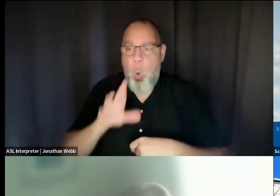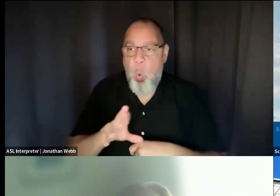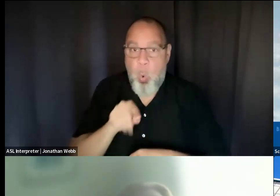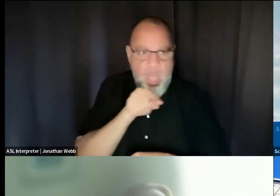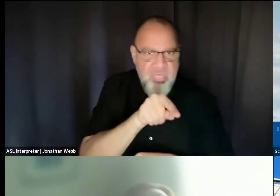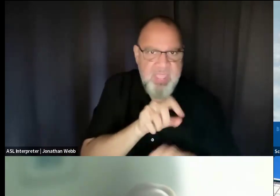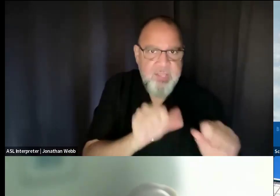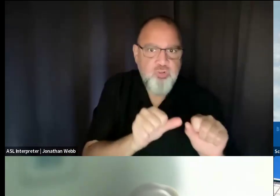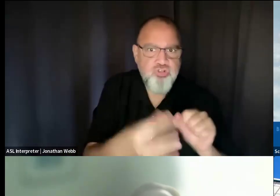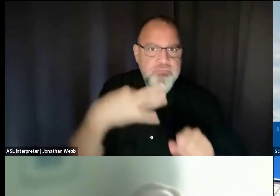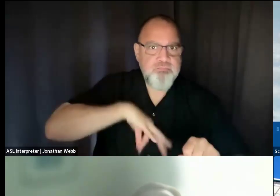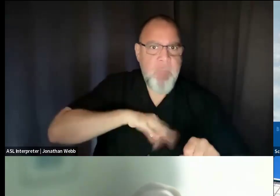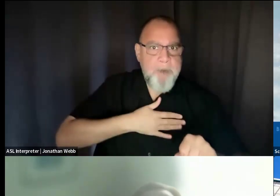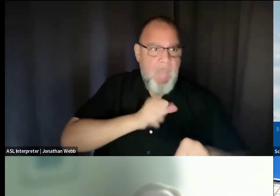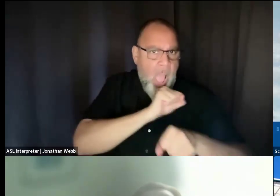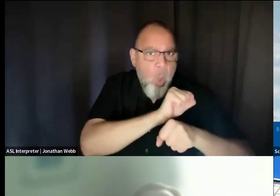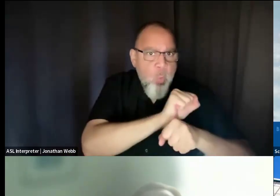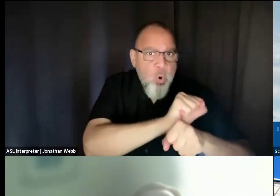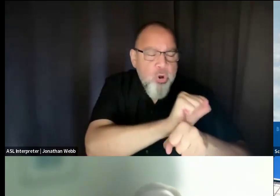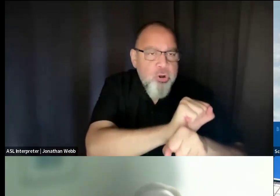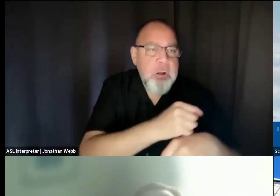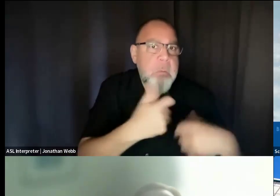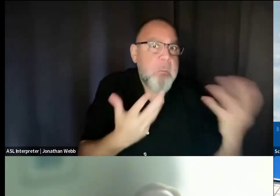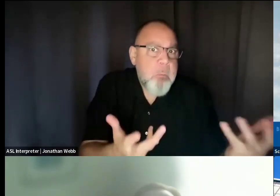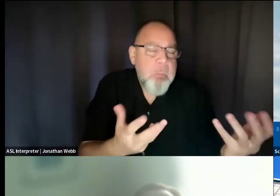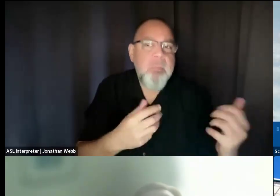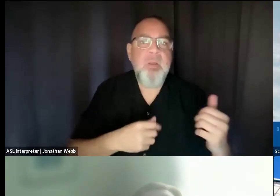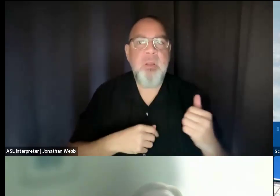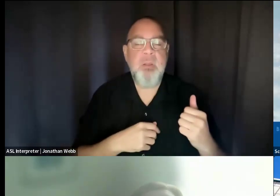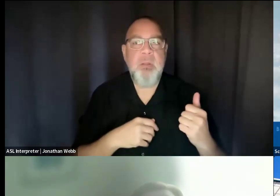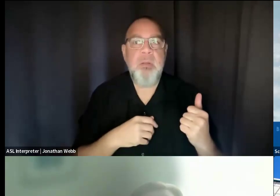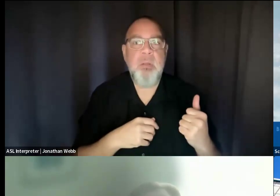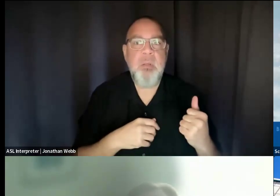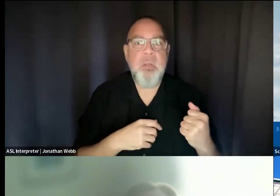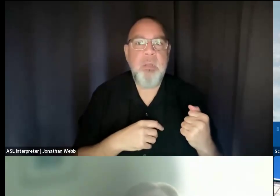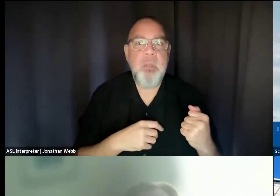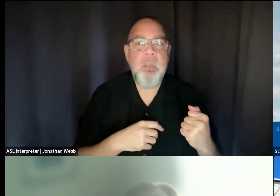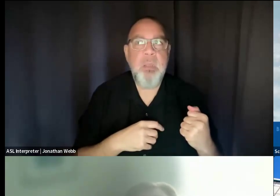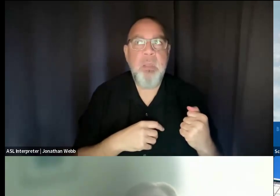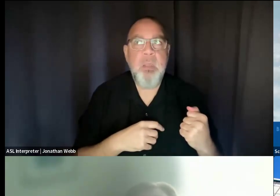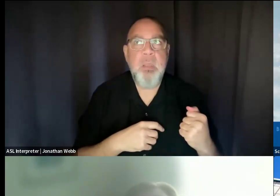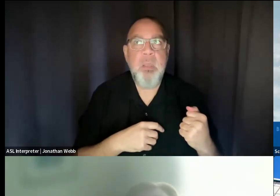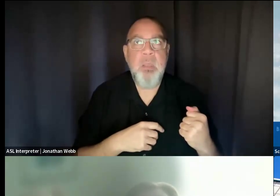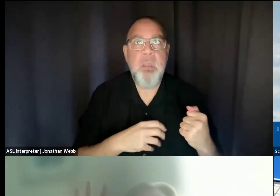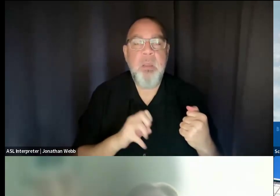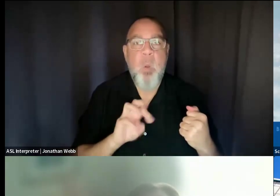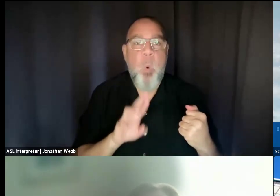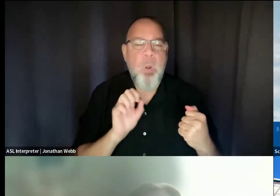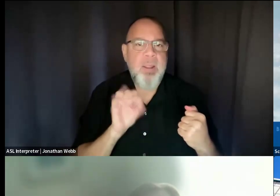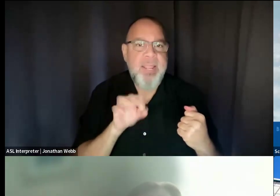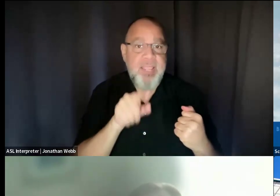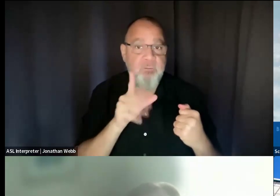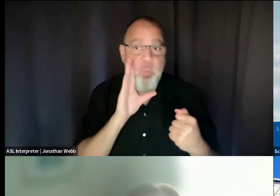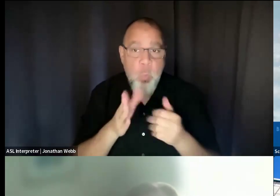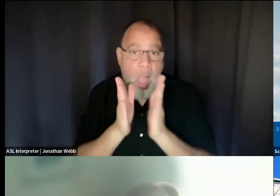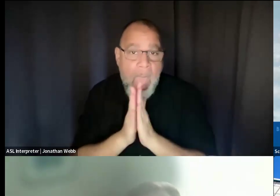professionally as well, to some degree, and whether you're just going to be asking questions or helping kind of to just sort